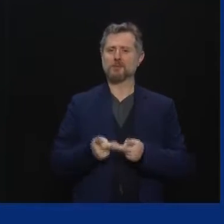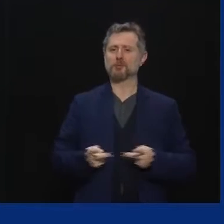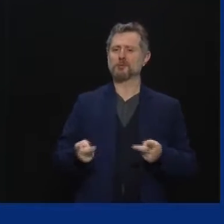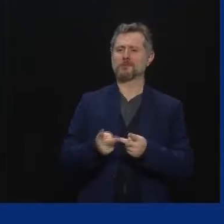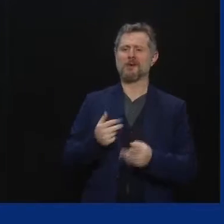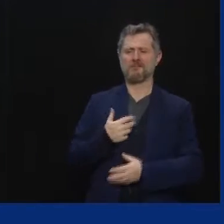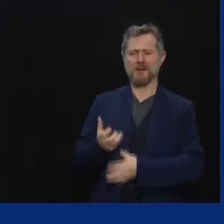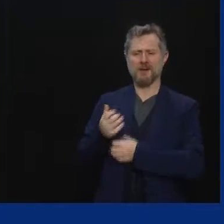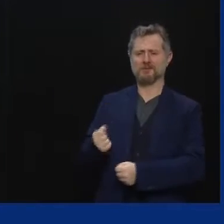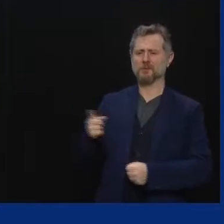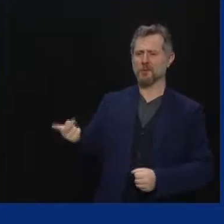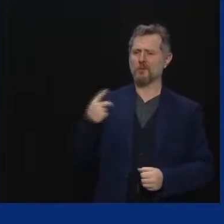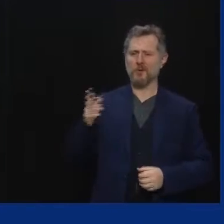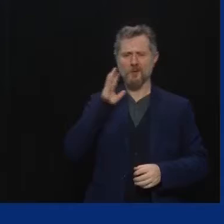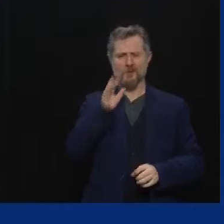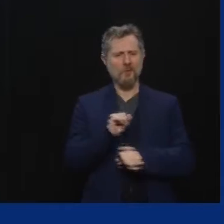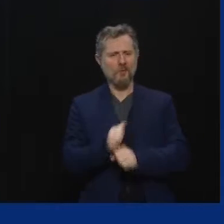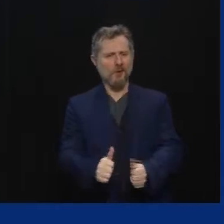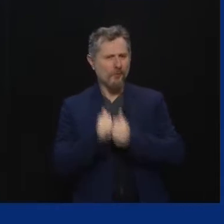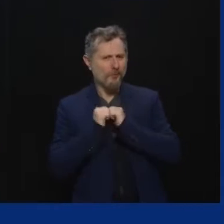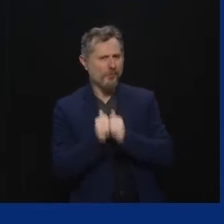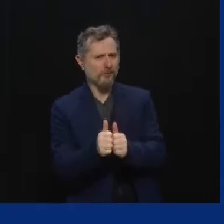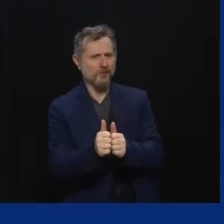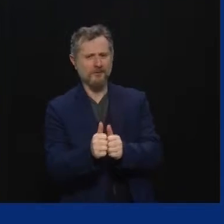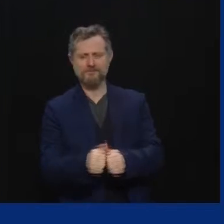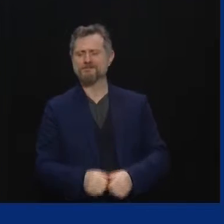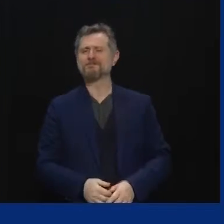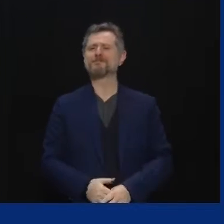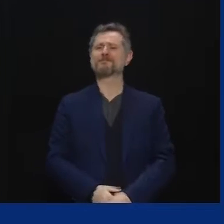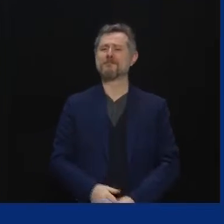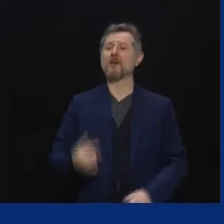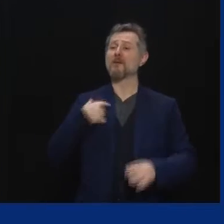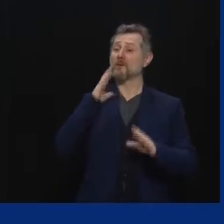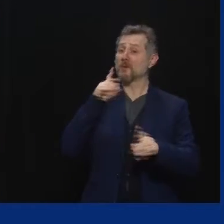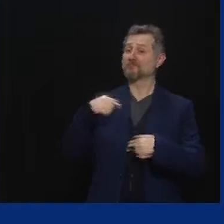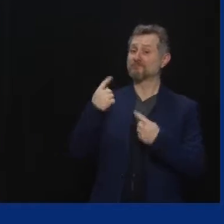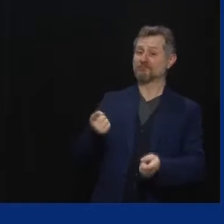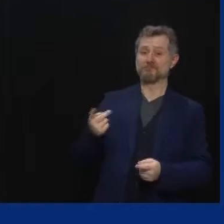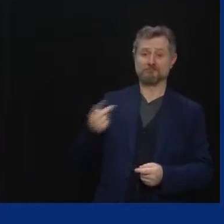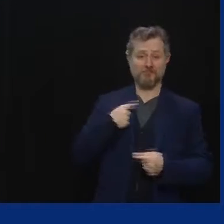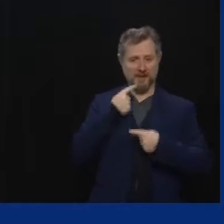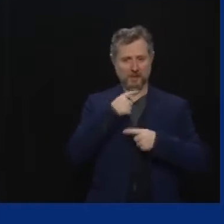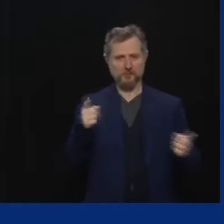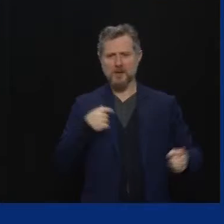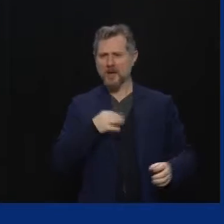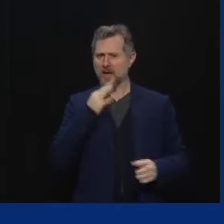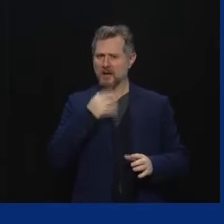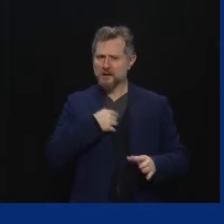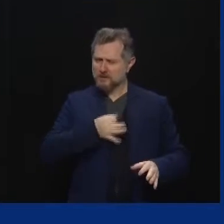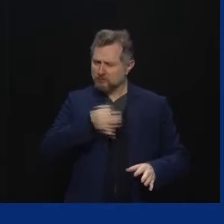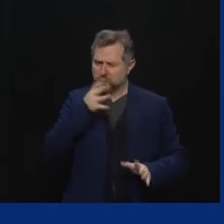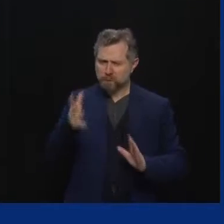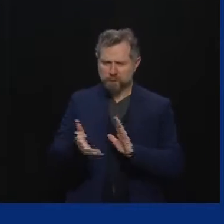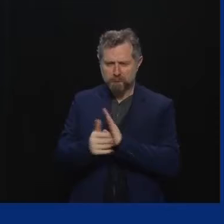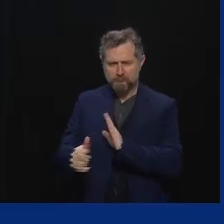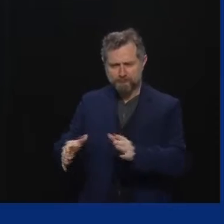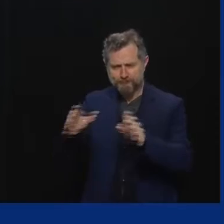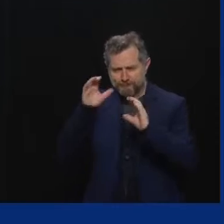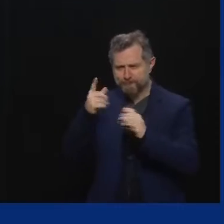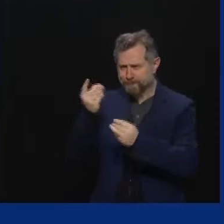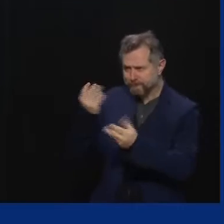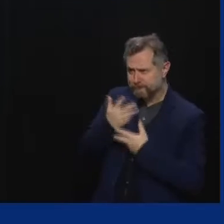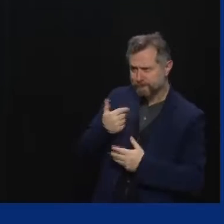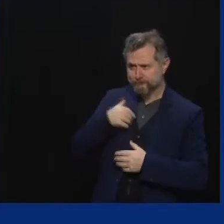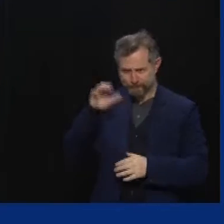very closely together. As everyone knows, as I've said from the beginning, I'm a very good listener, and I do take direction and advice from the